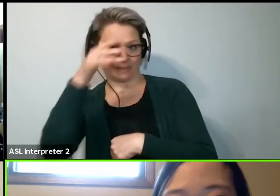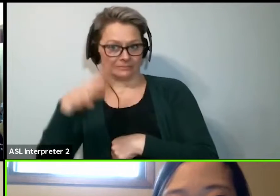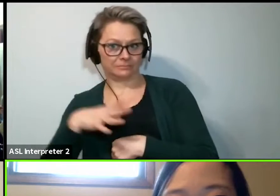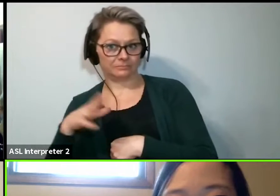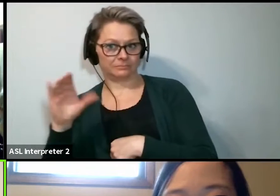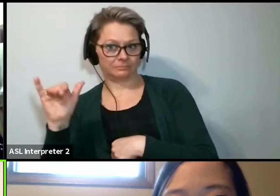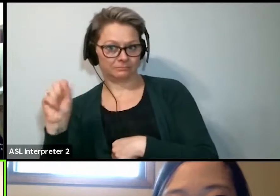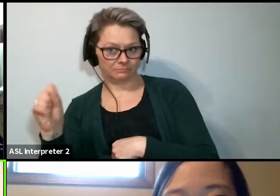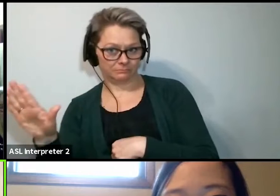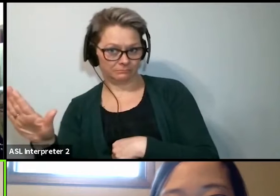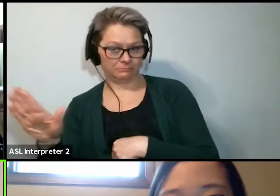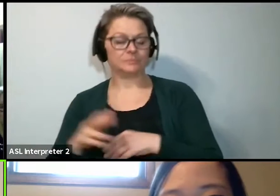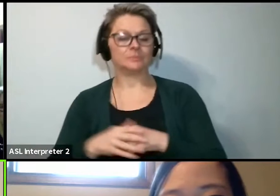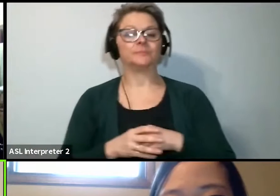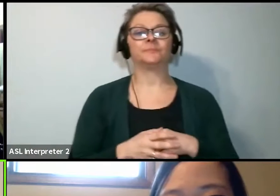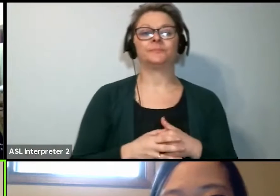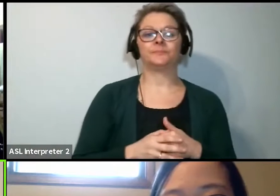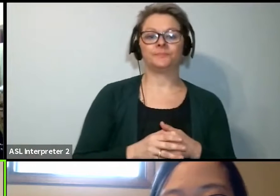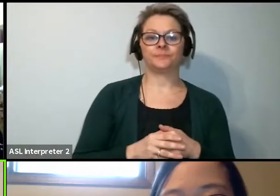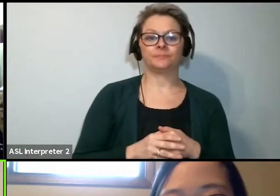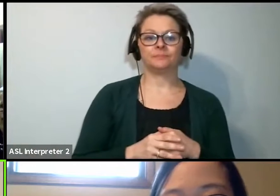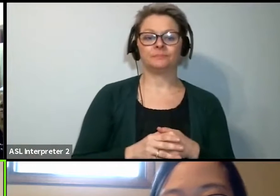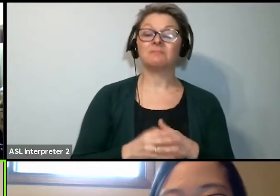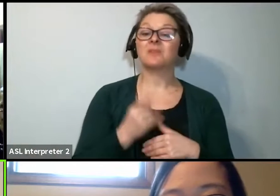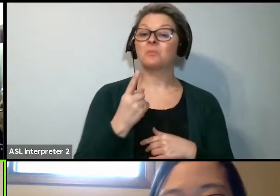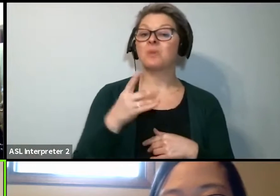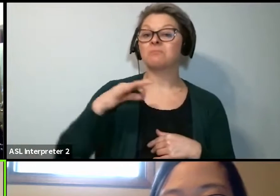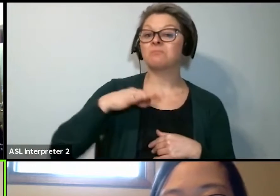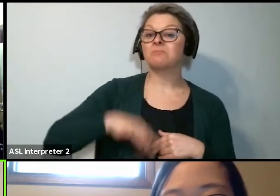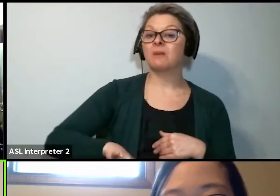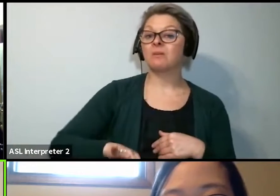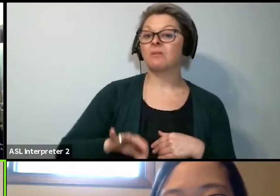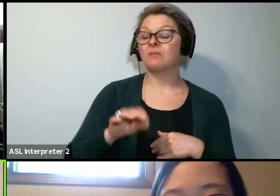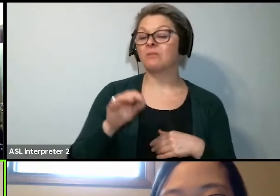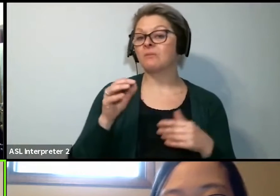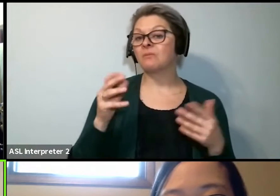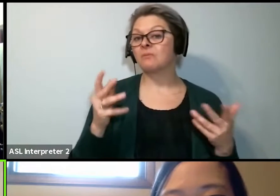And one of the benefits of